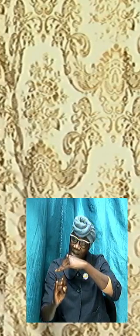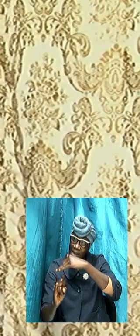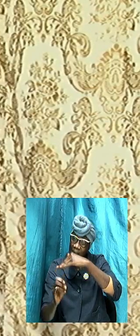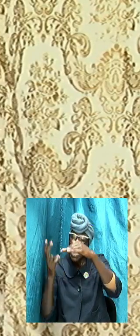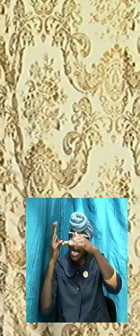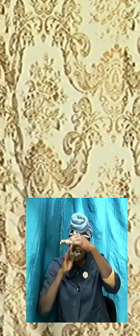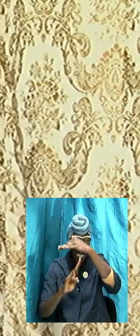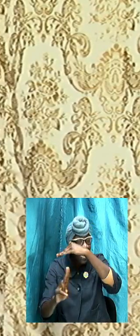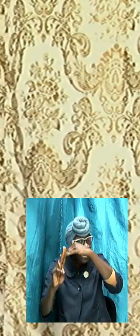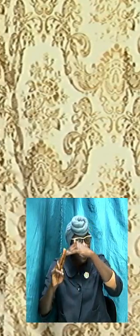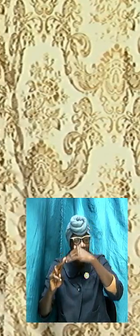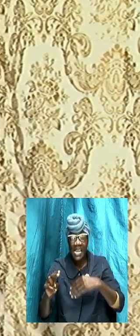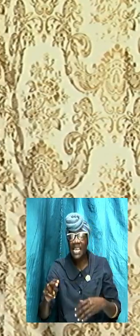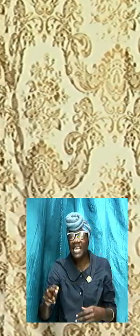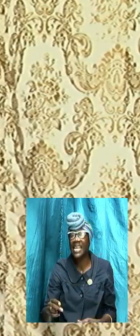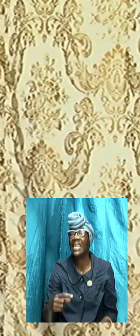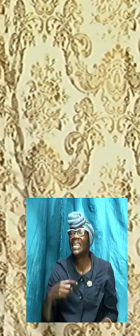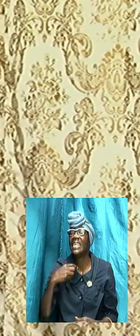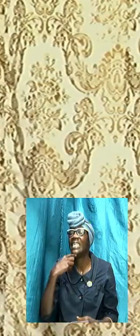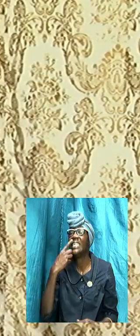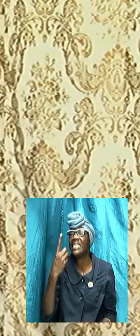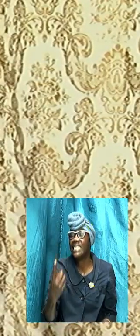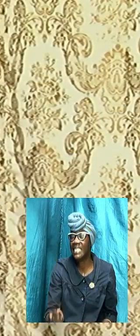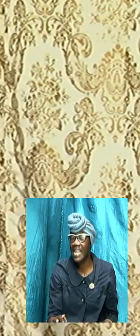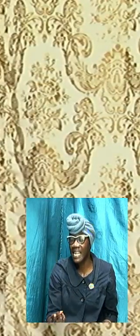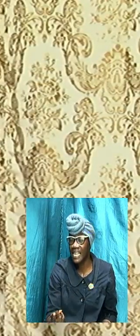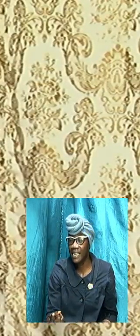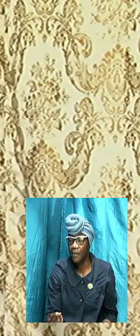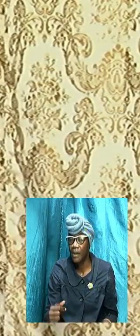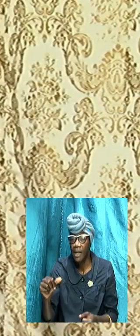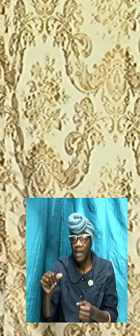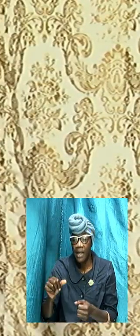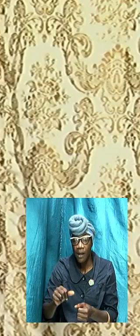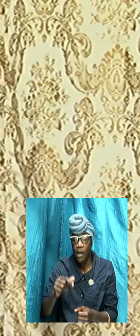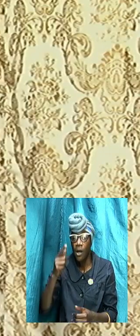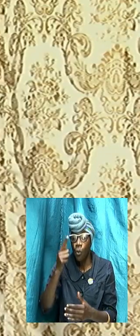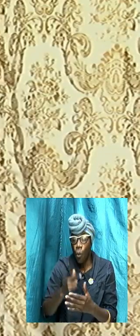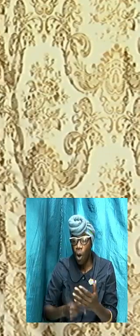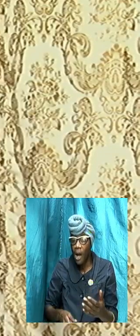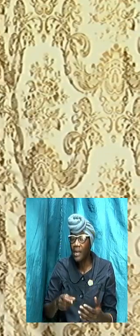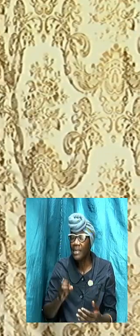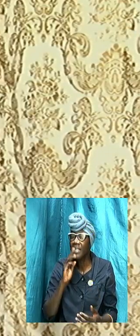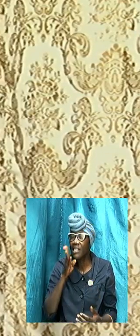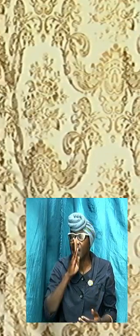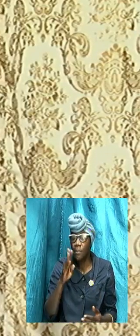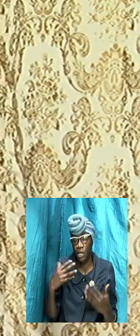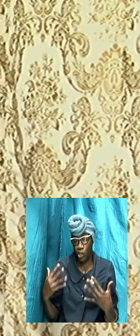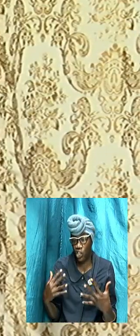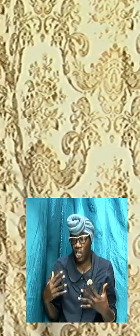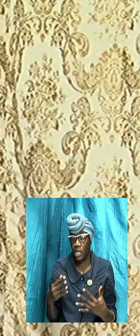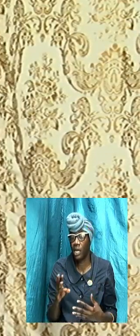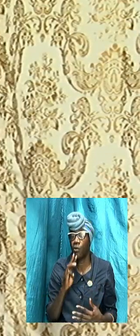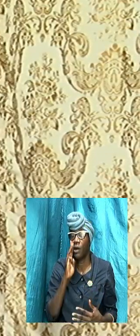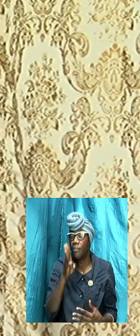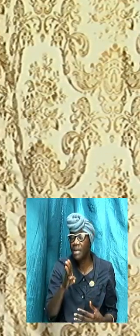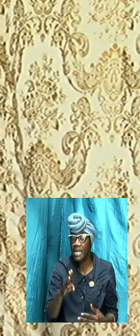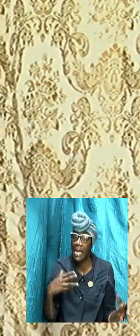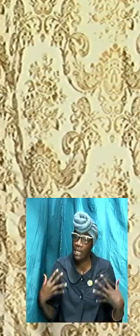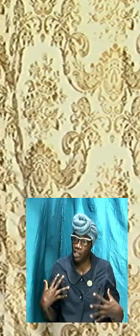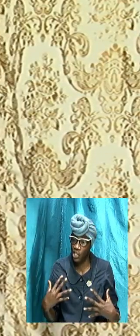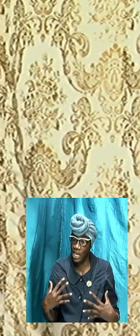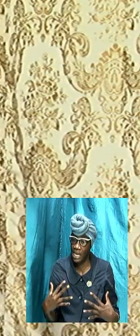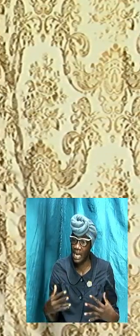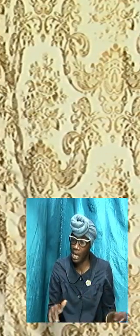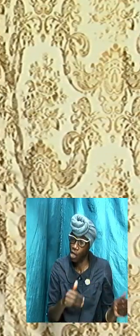Haggai, who actually declared that every what shall be shaken will be shaken. So I strongly believe that